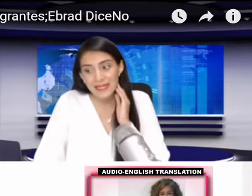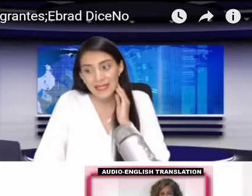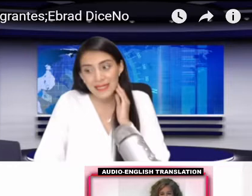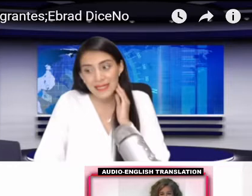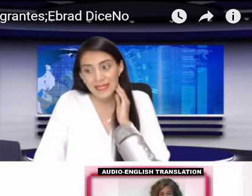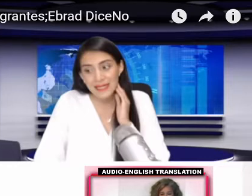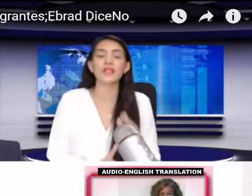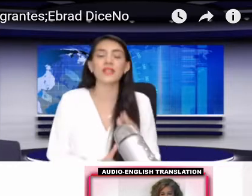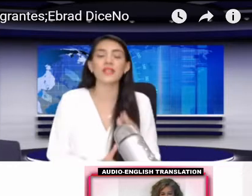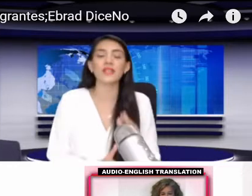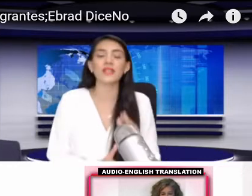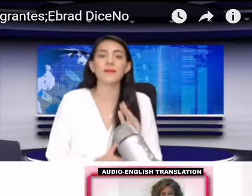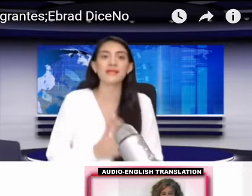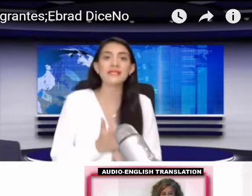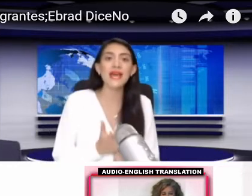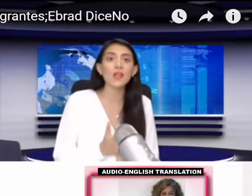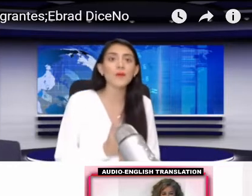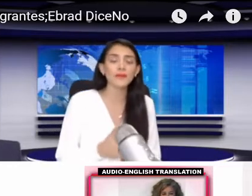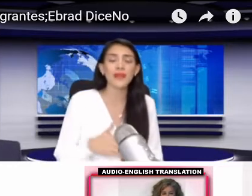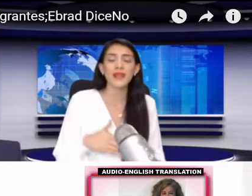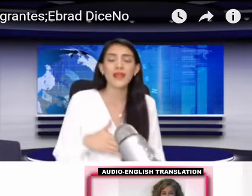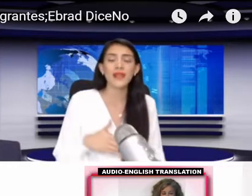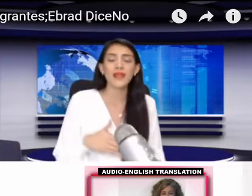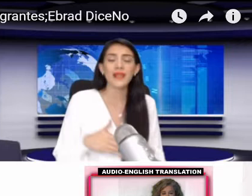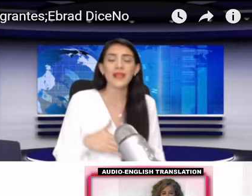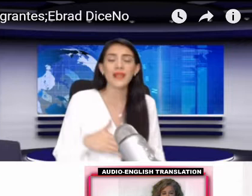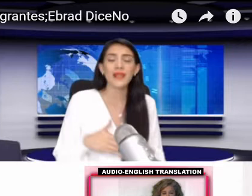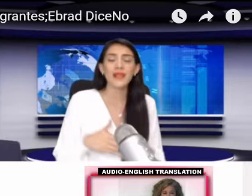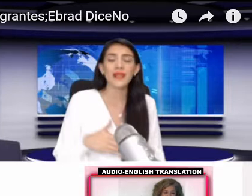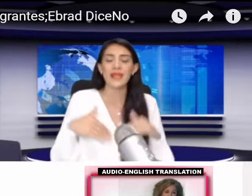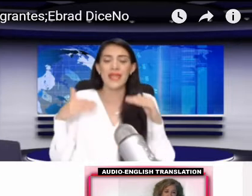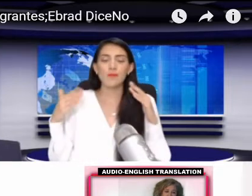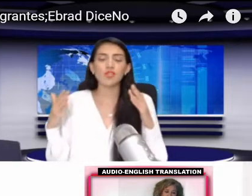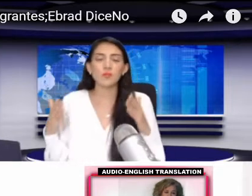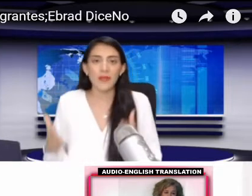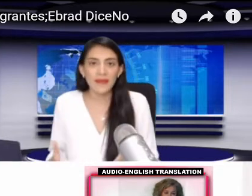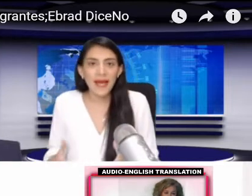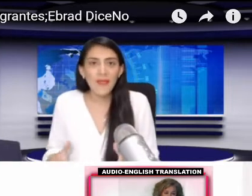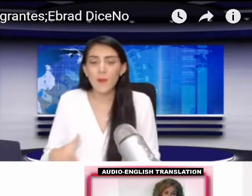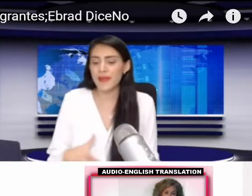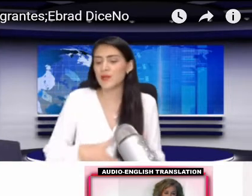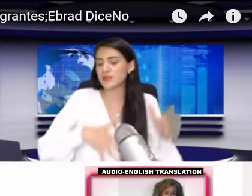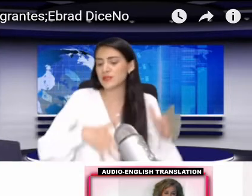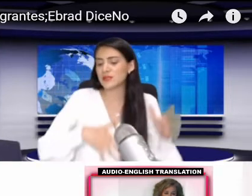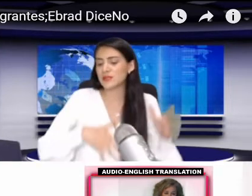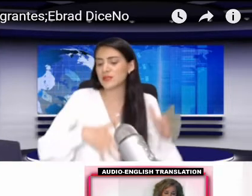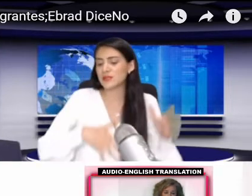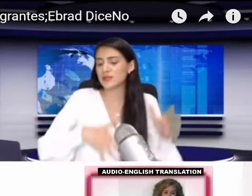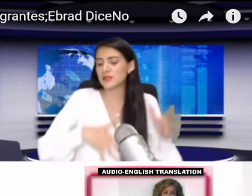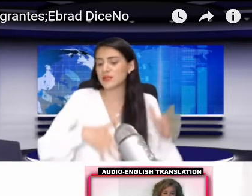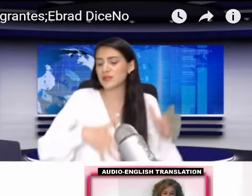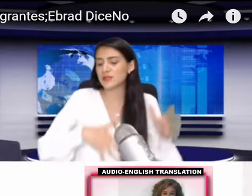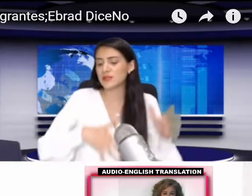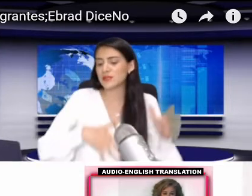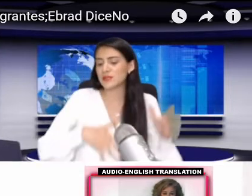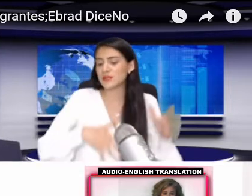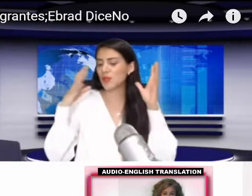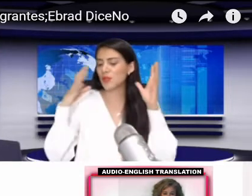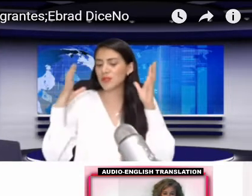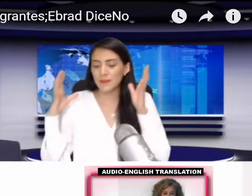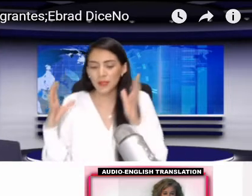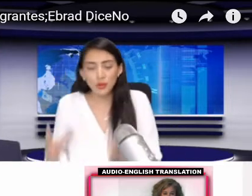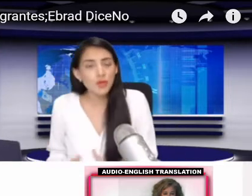overboard. Creo que ya fue demasiado. I think that's too much. Hemos platicado, México está We've talked.